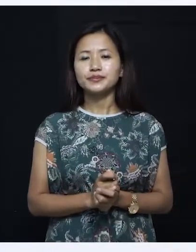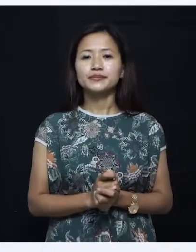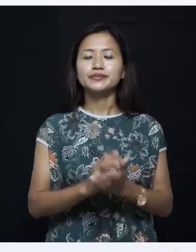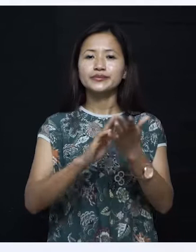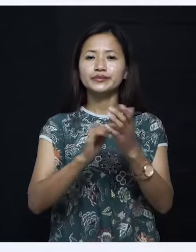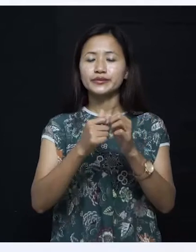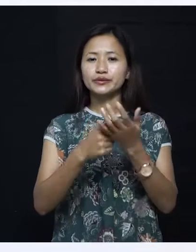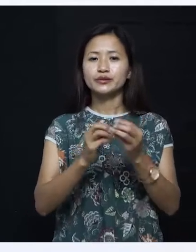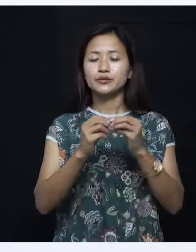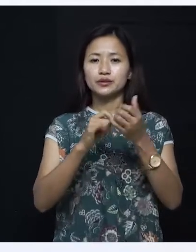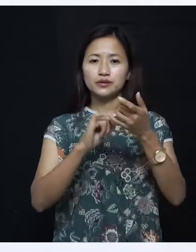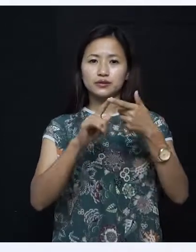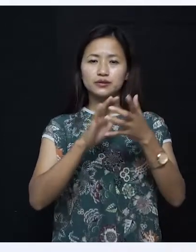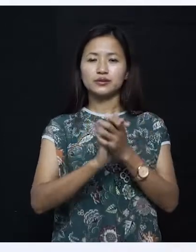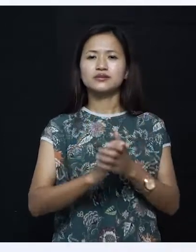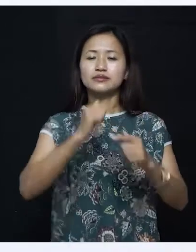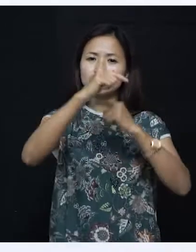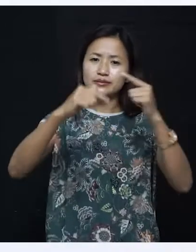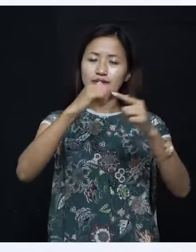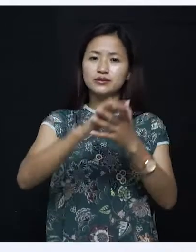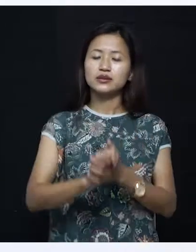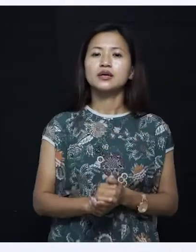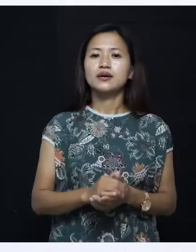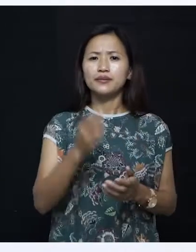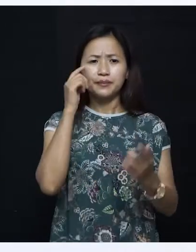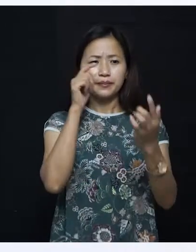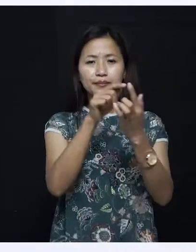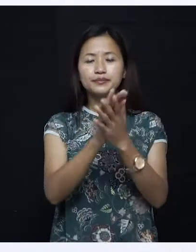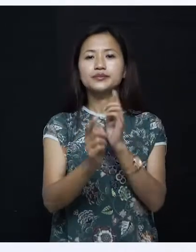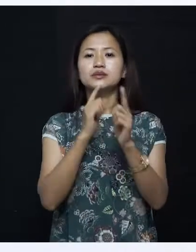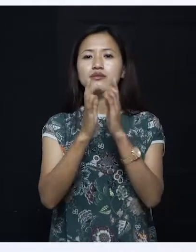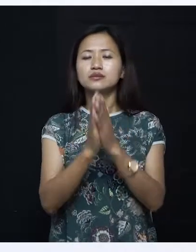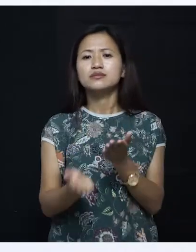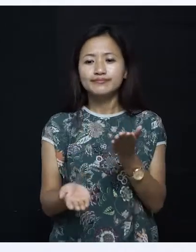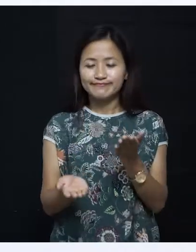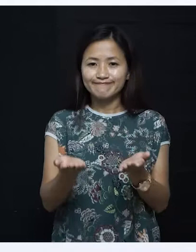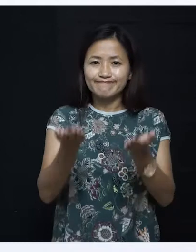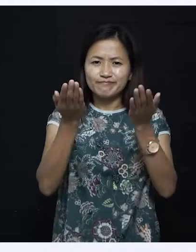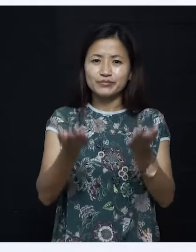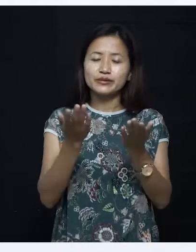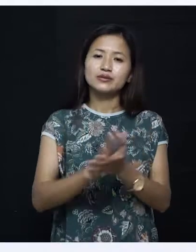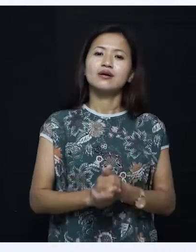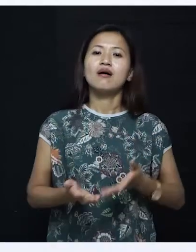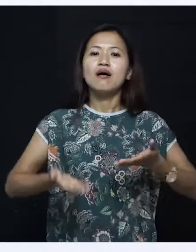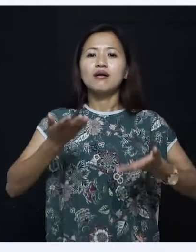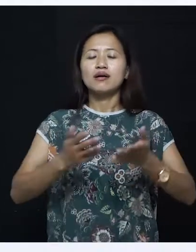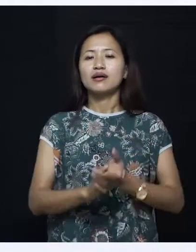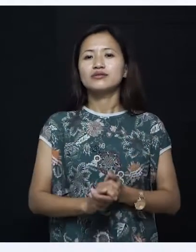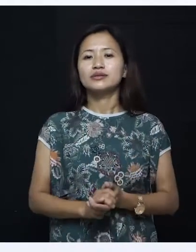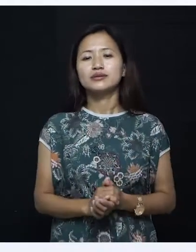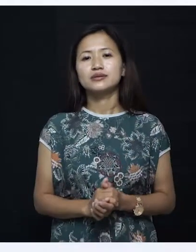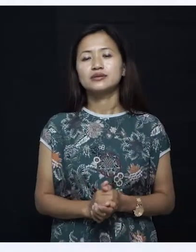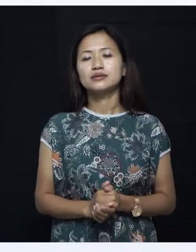Mineral base means we will be talking mainly to do with this heavy. Okay, mineral